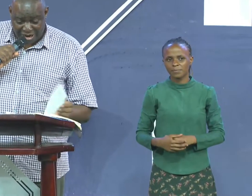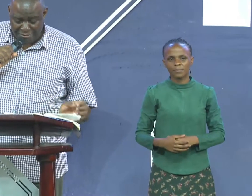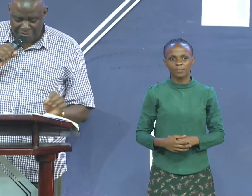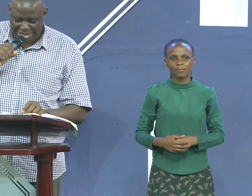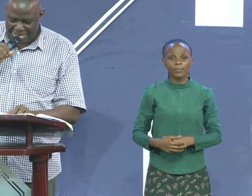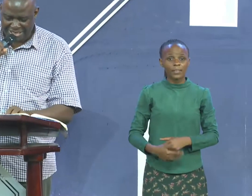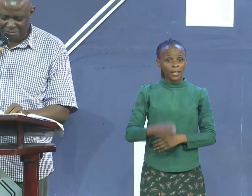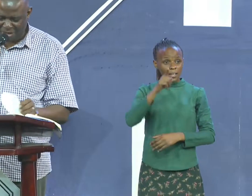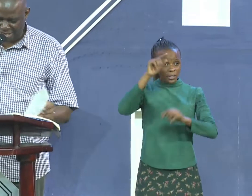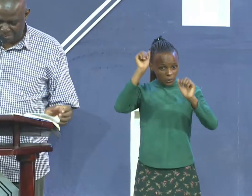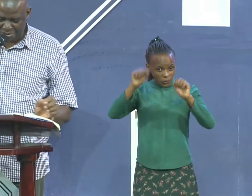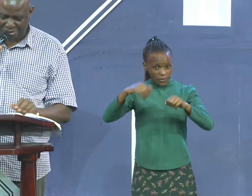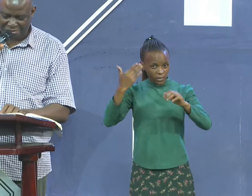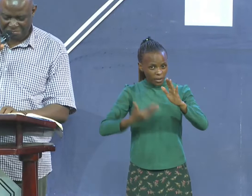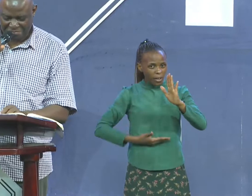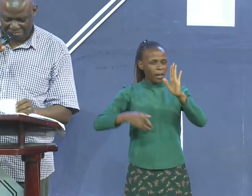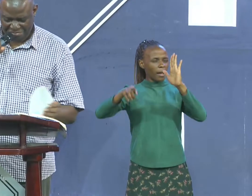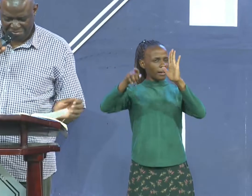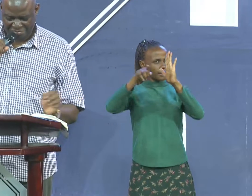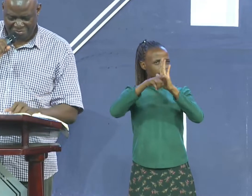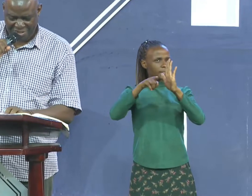could have a negative perception